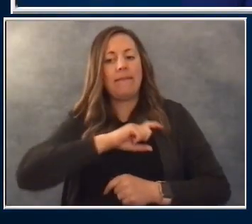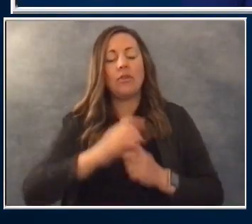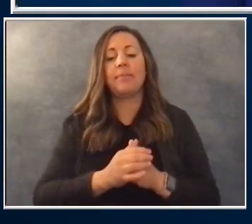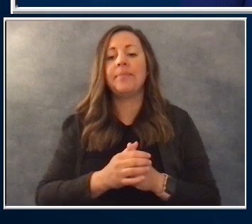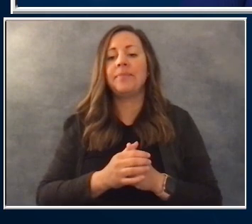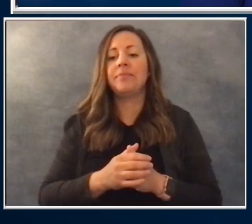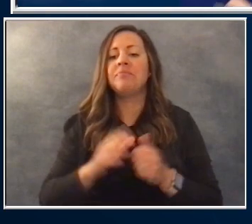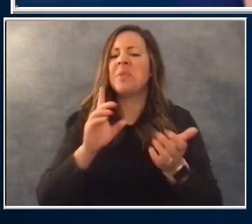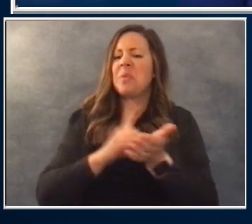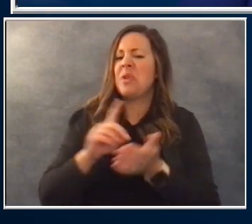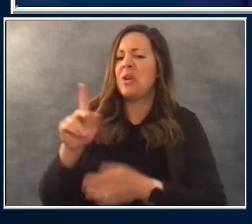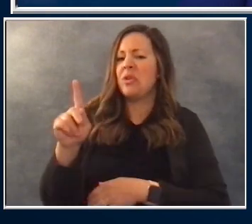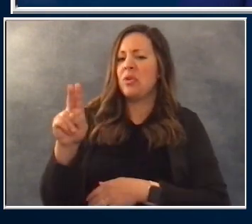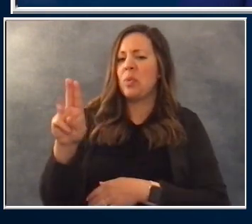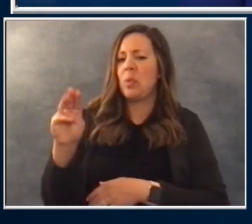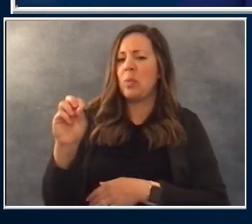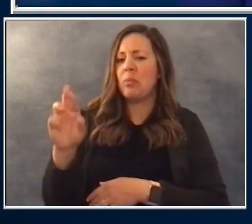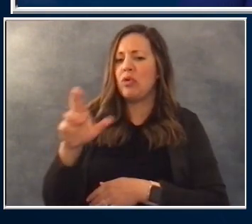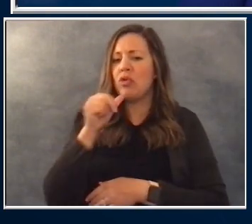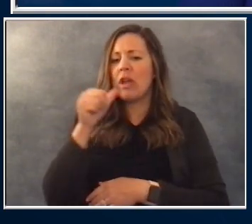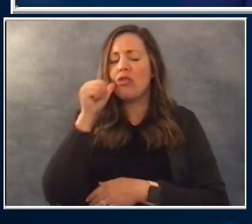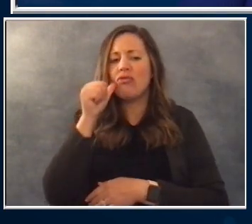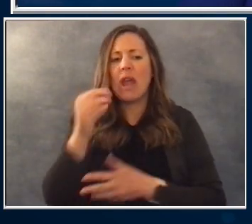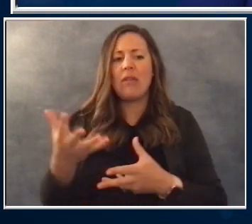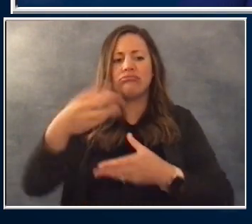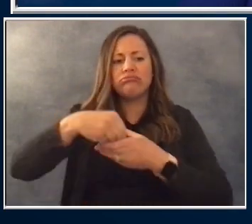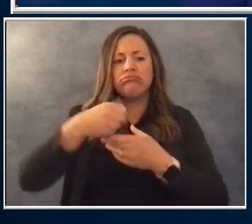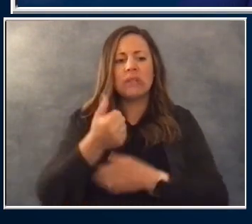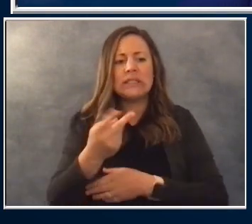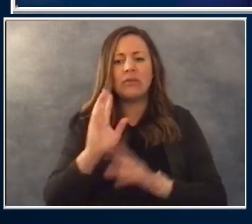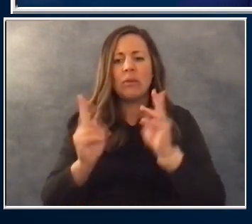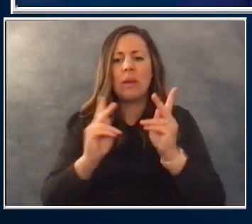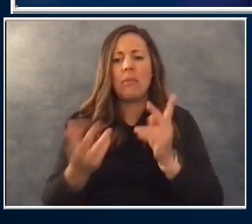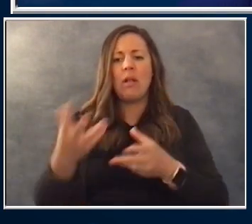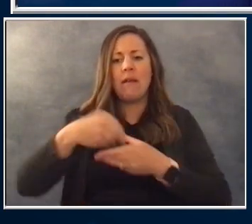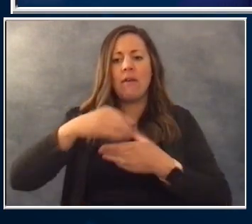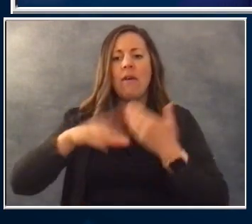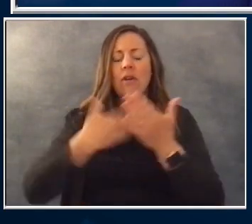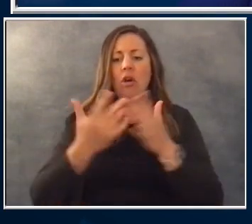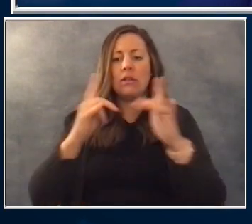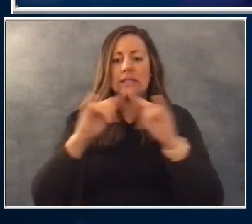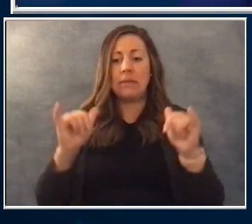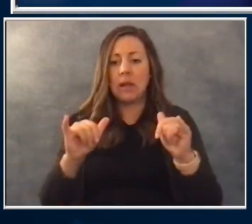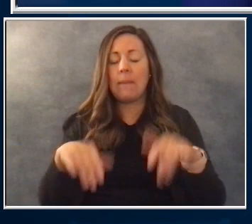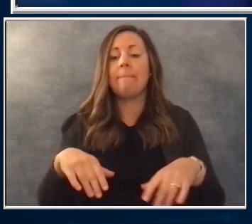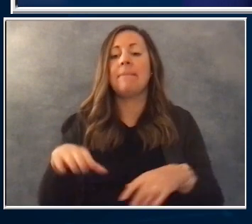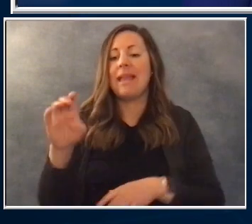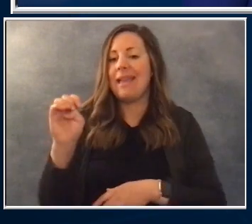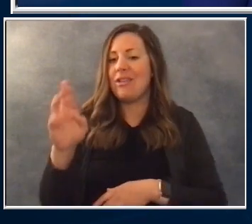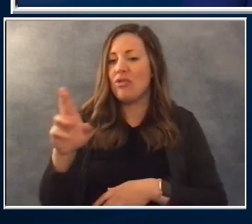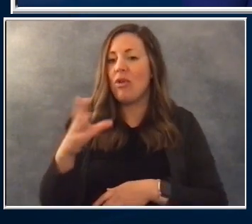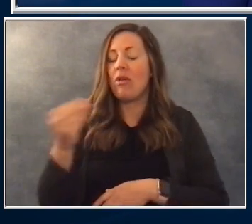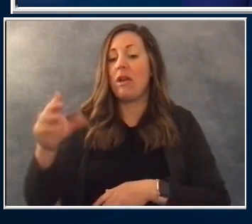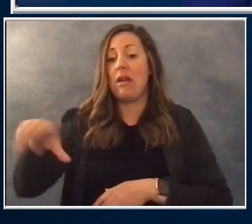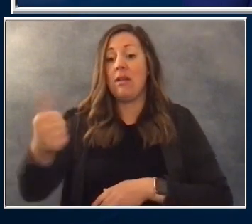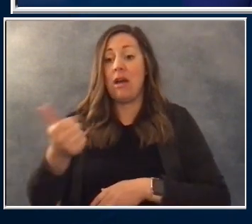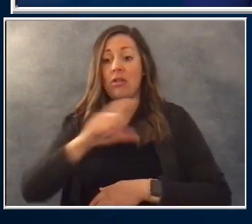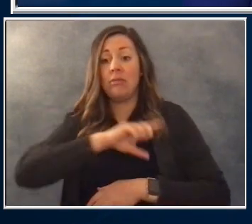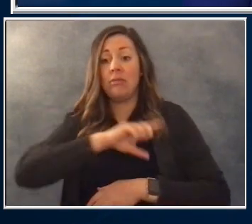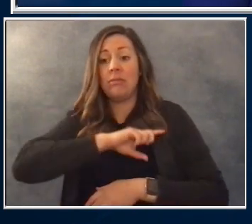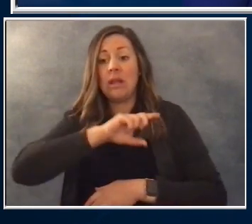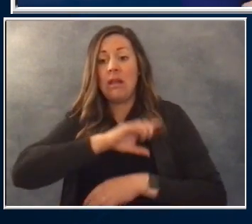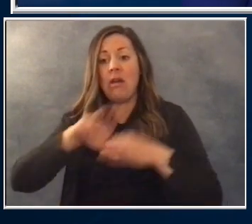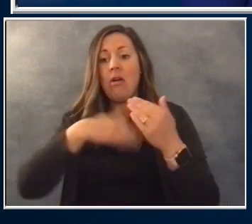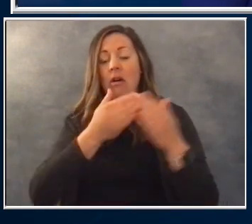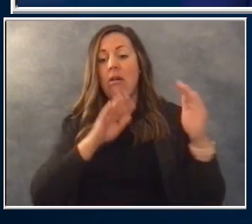yesterday's incident involved several victims arriving all at once at the emergency department and numerous other police officers all coming here to our